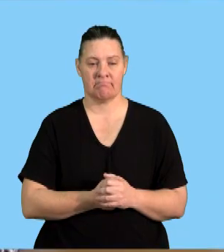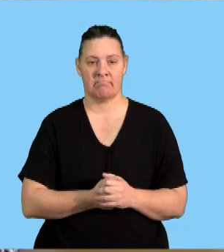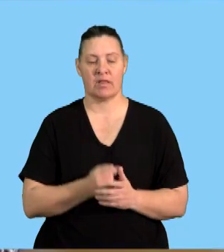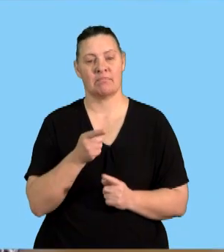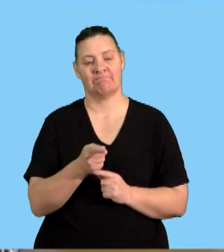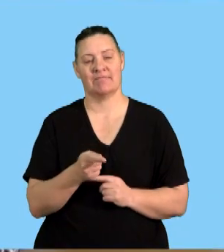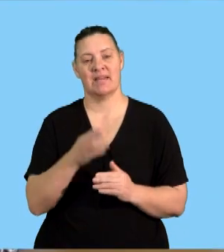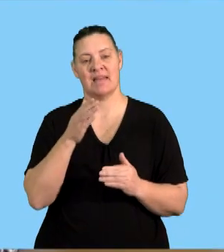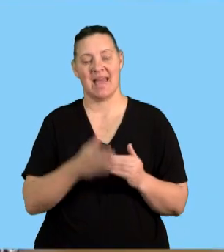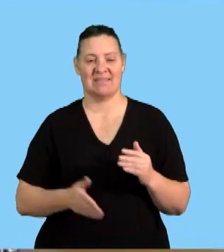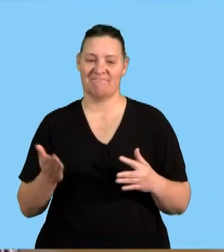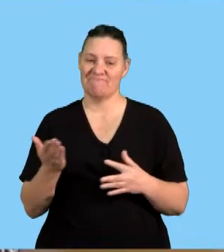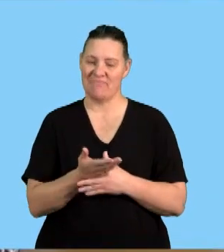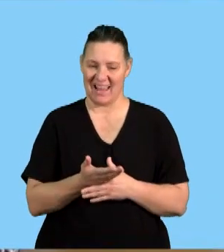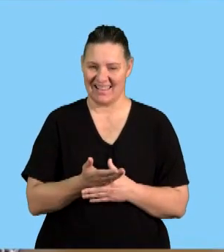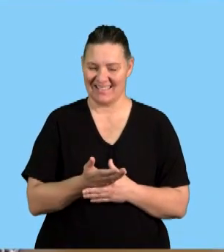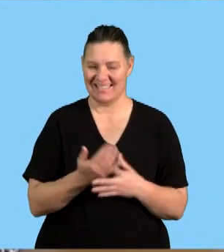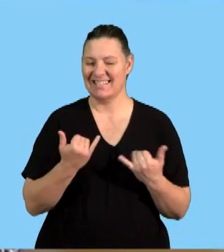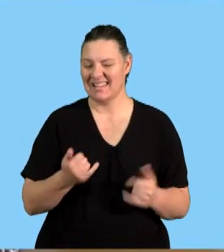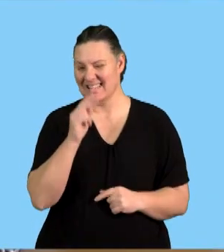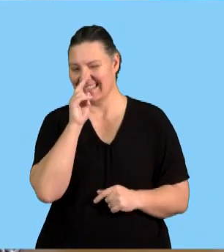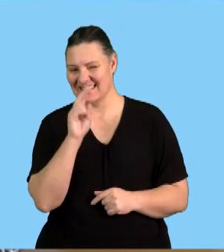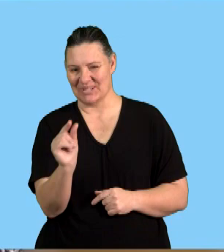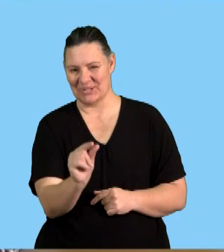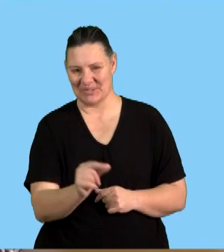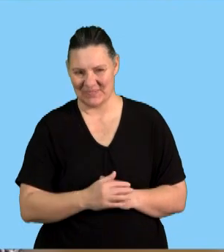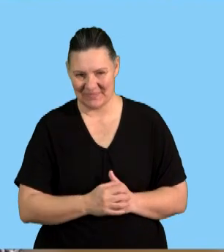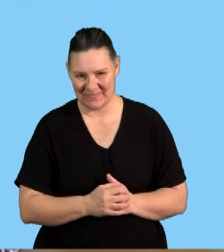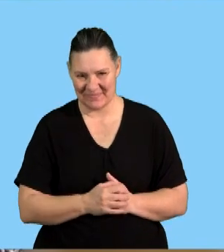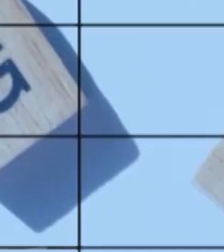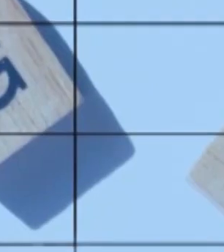that brings us to another break. I'll see you in a jiffy.